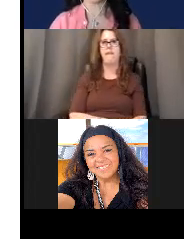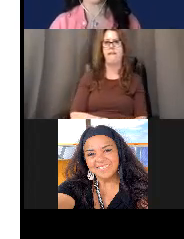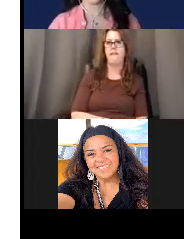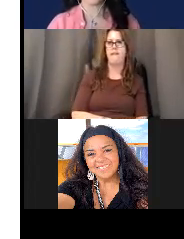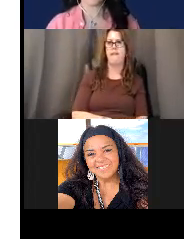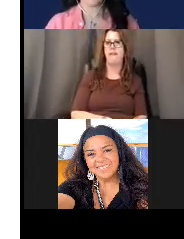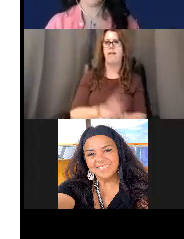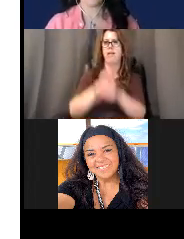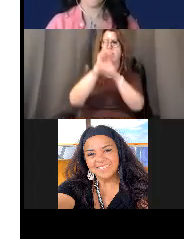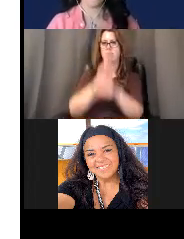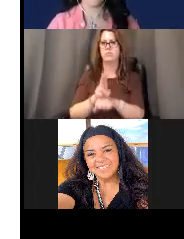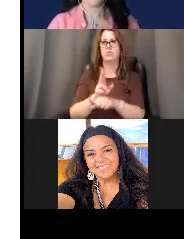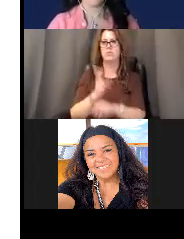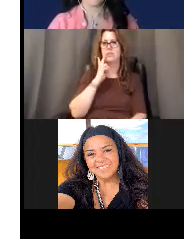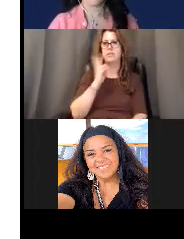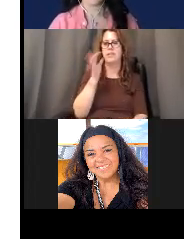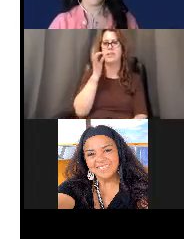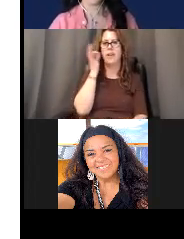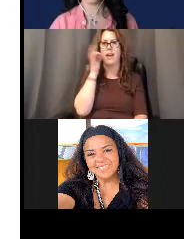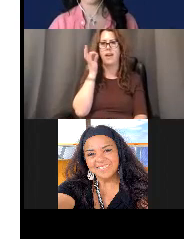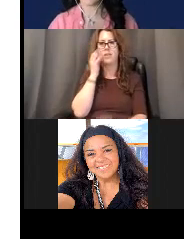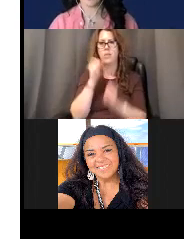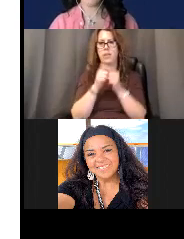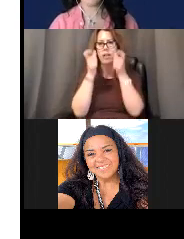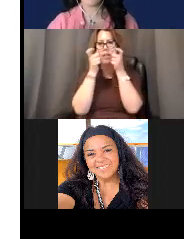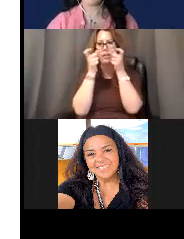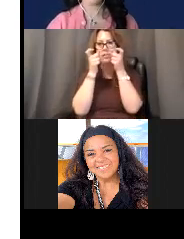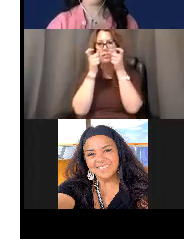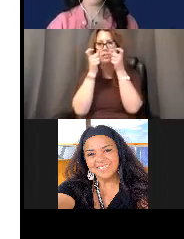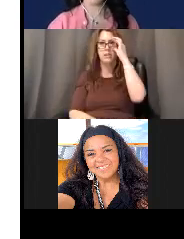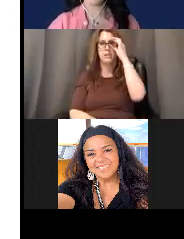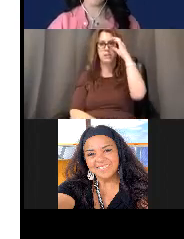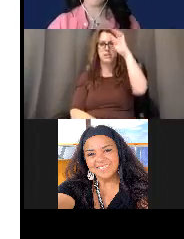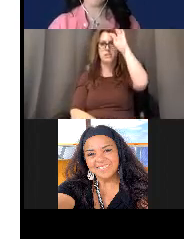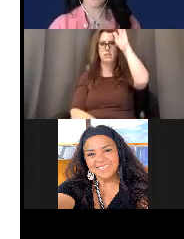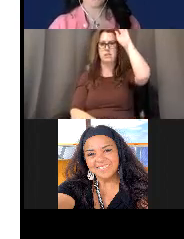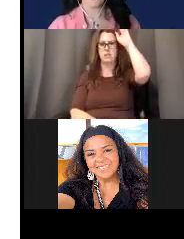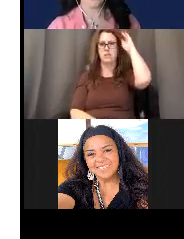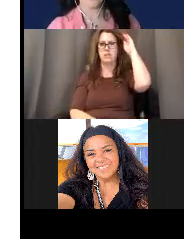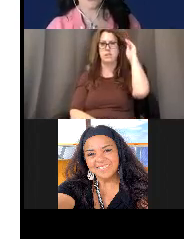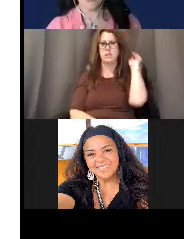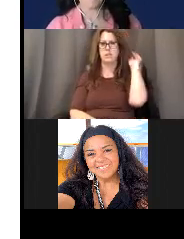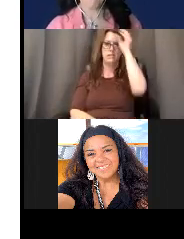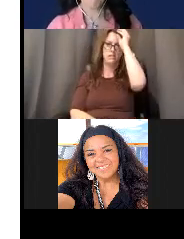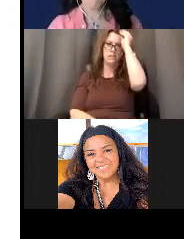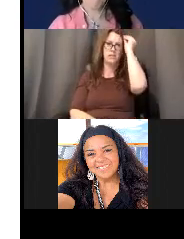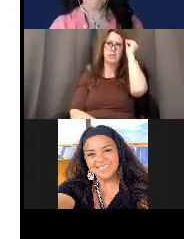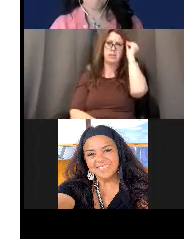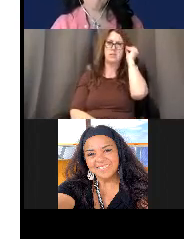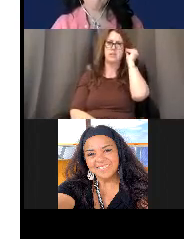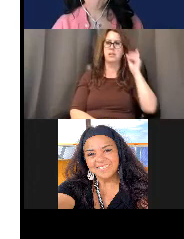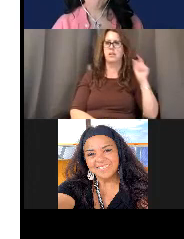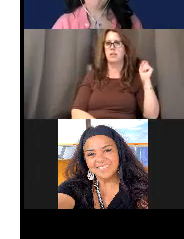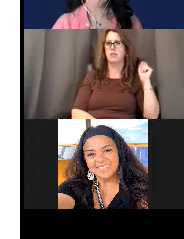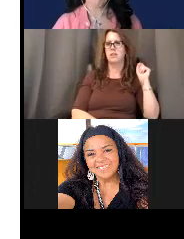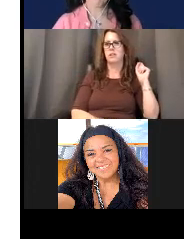at the cat with the glasses. The cat is very cute. Did you want to chime in, though? Because I saw you also put something in the chat. I